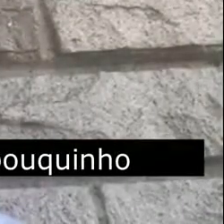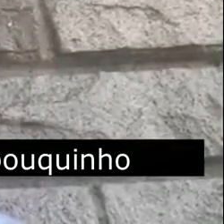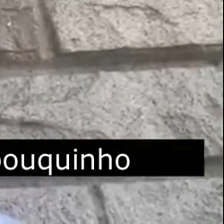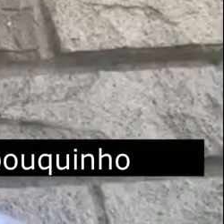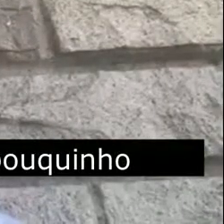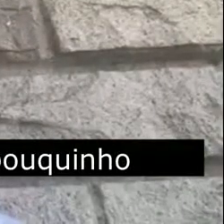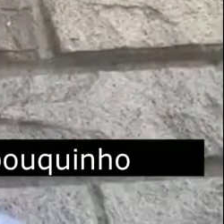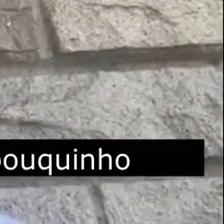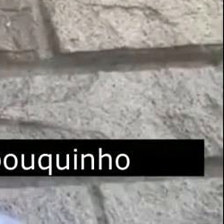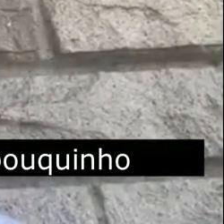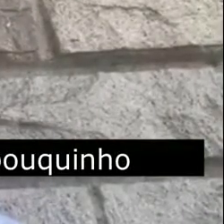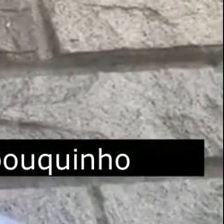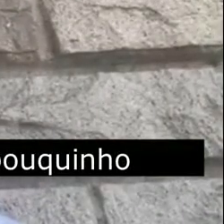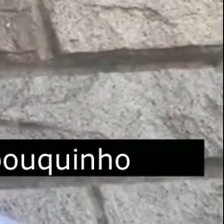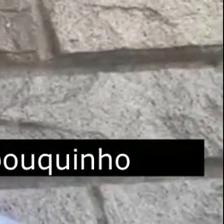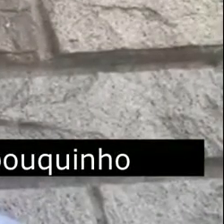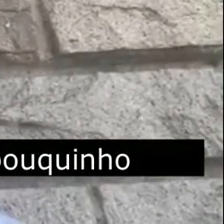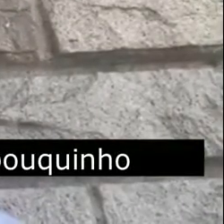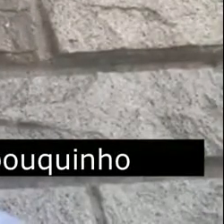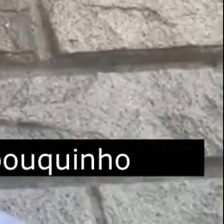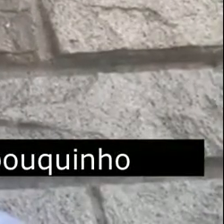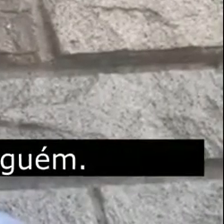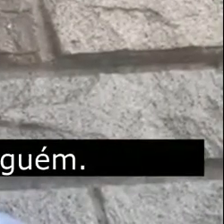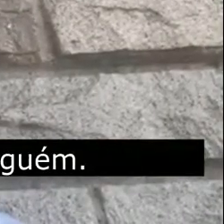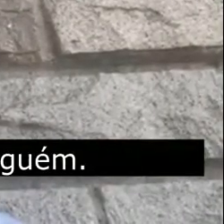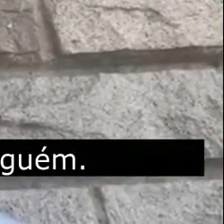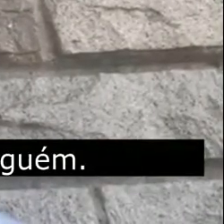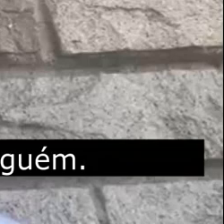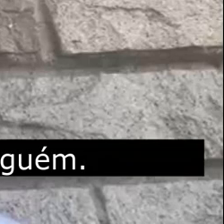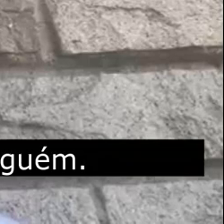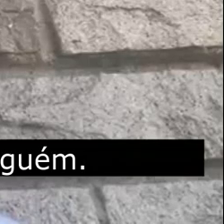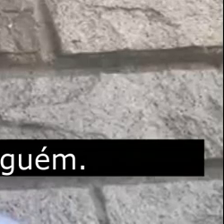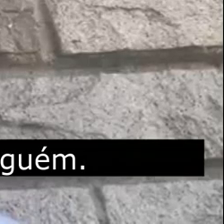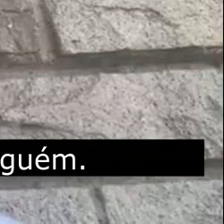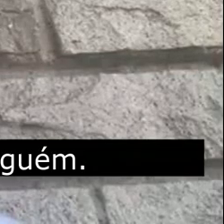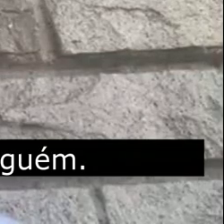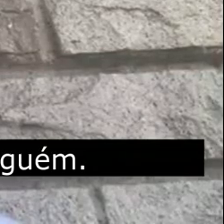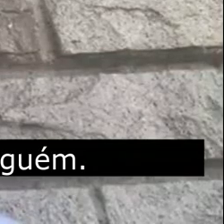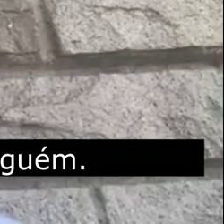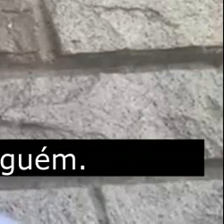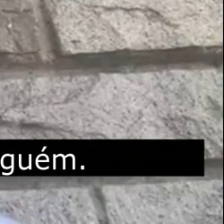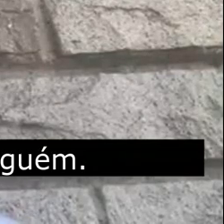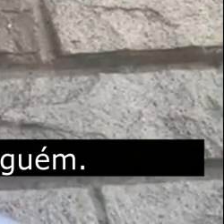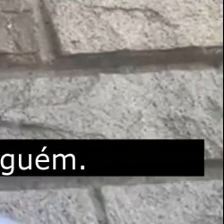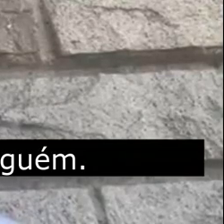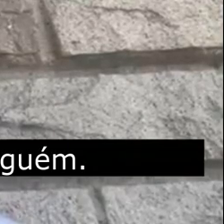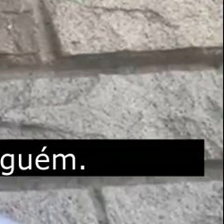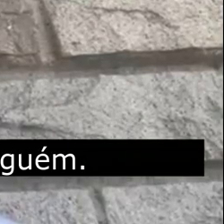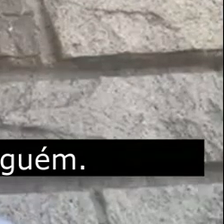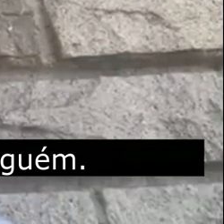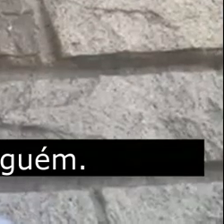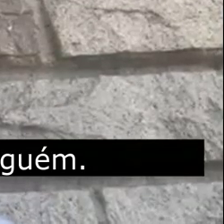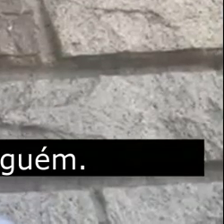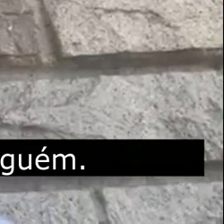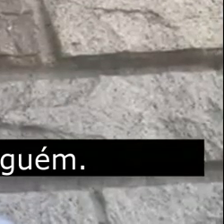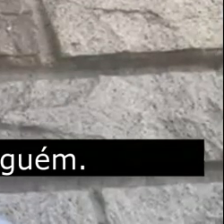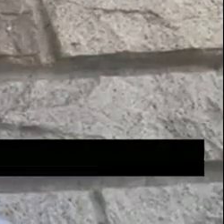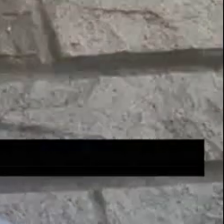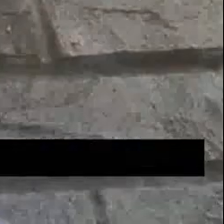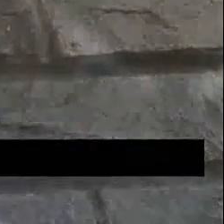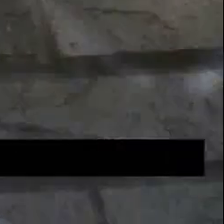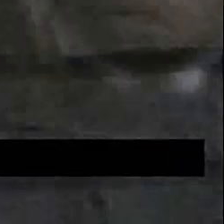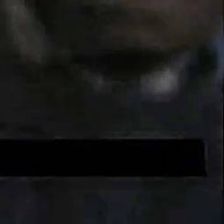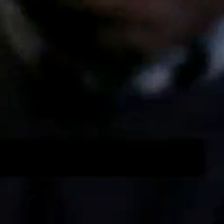myself that I could read a little bit I Stop committing crimes and I start Dreaming becoming